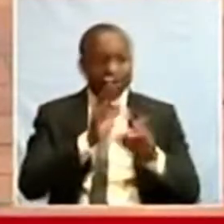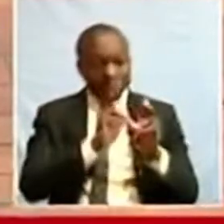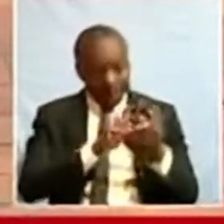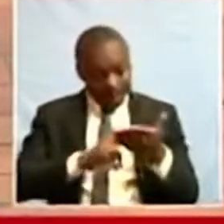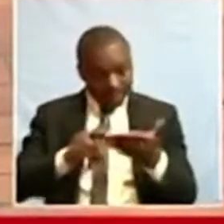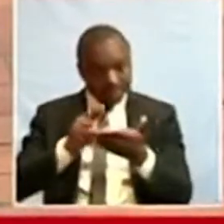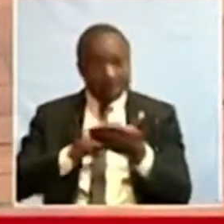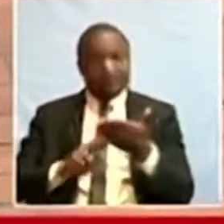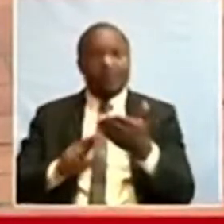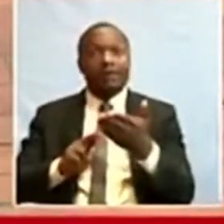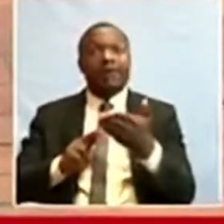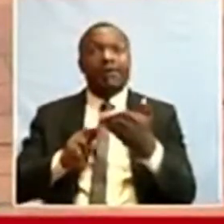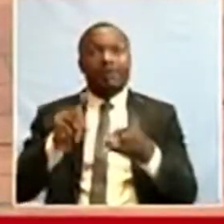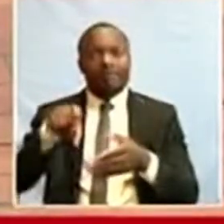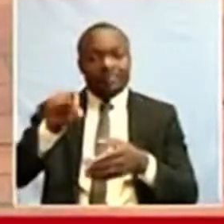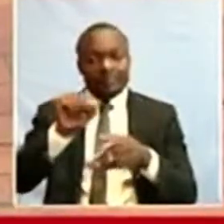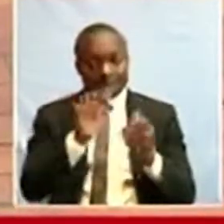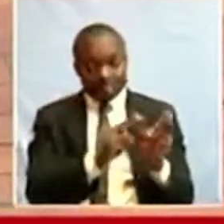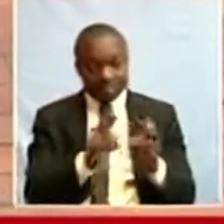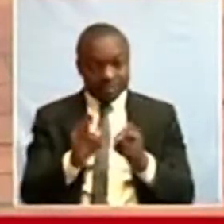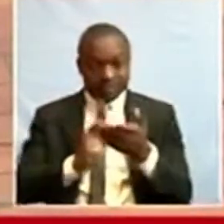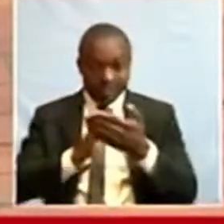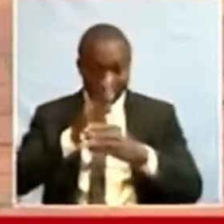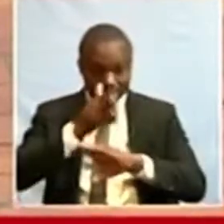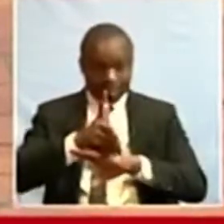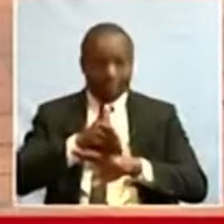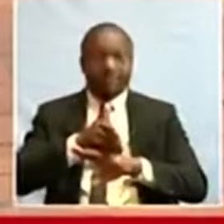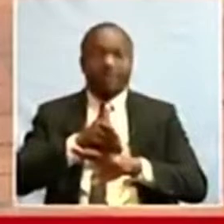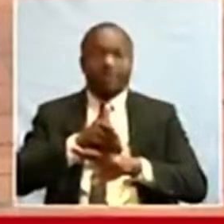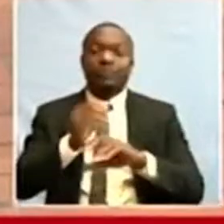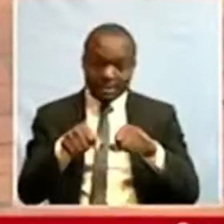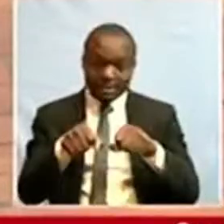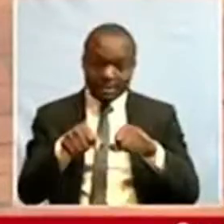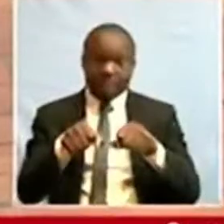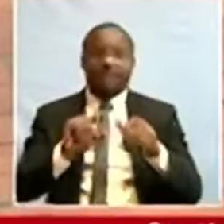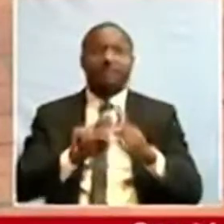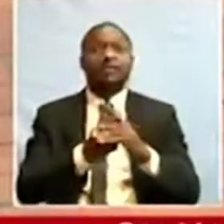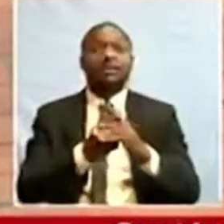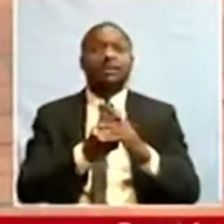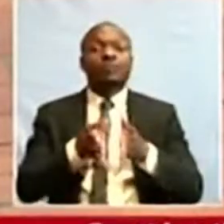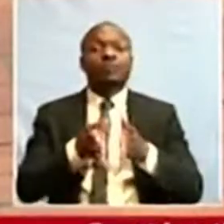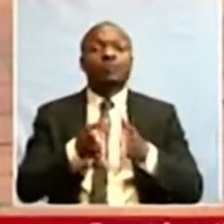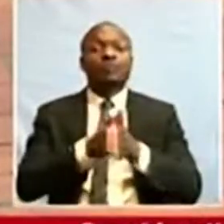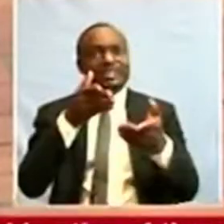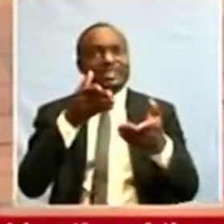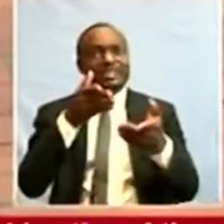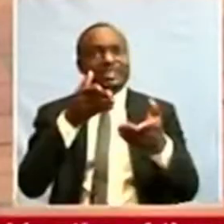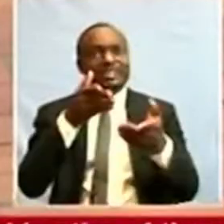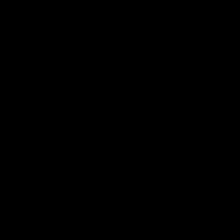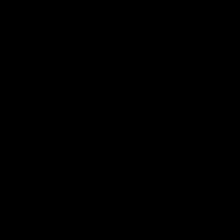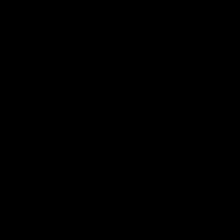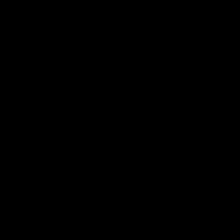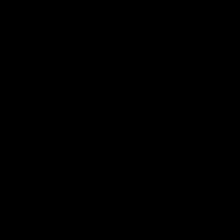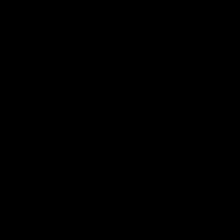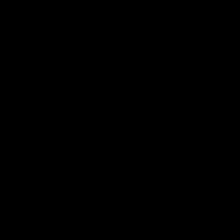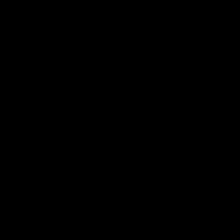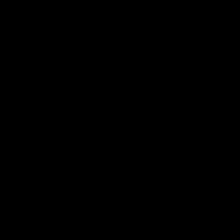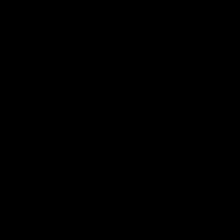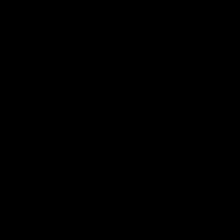officer's response, so that arising from there we can ask you questions. But the format you have is very, very difficult to.